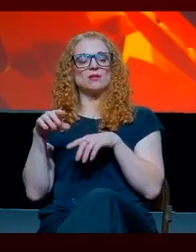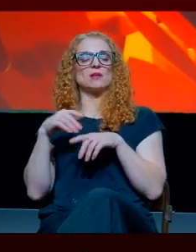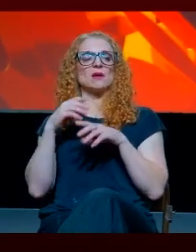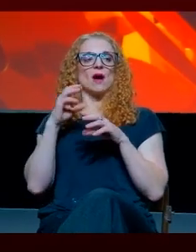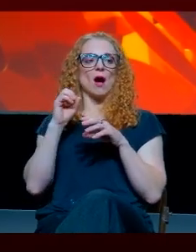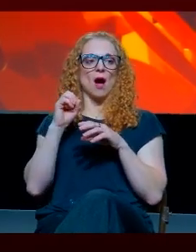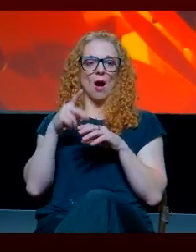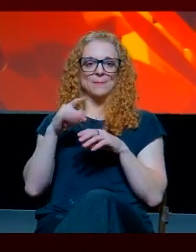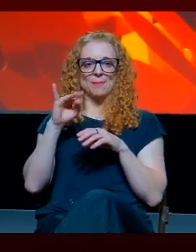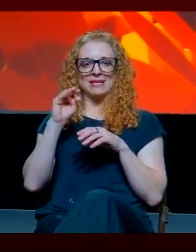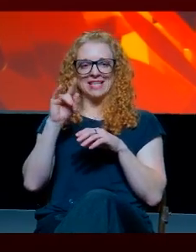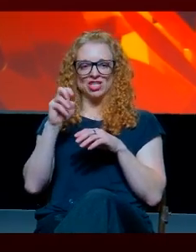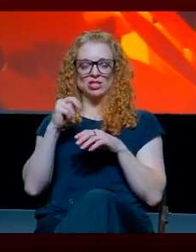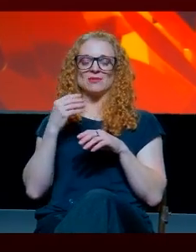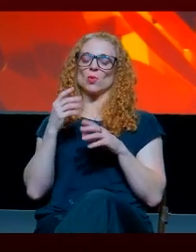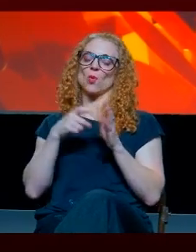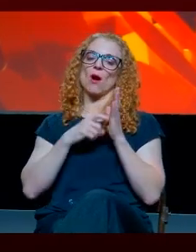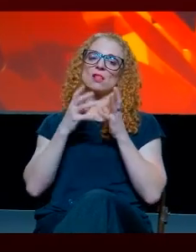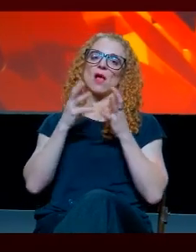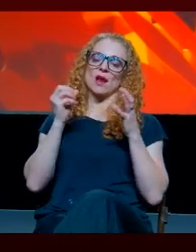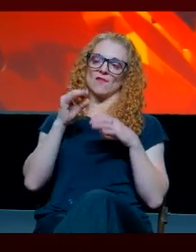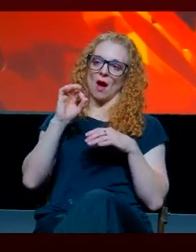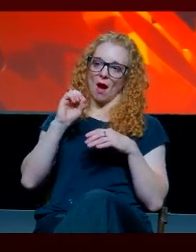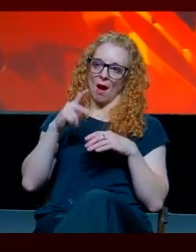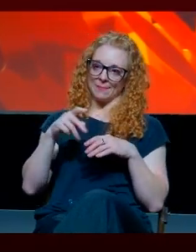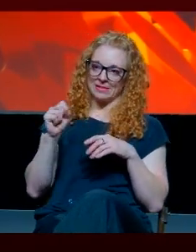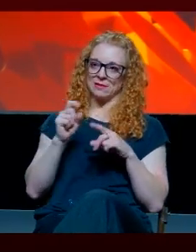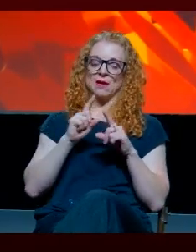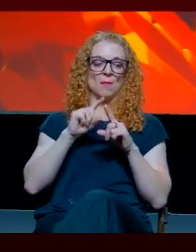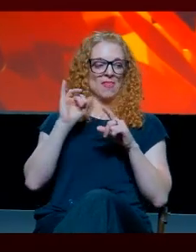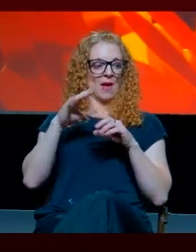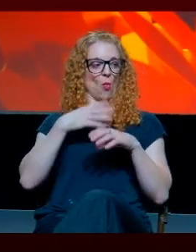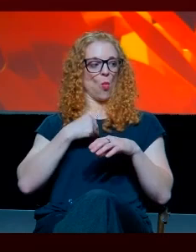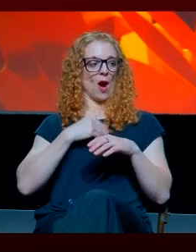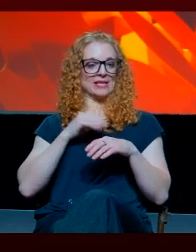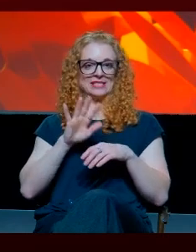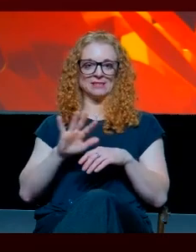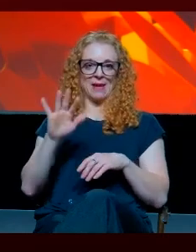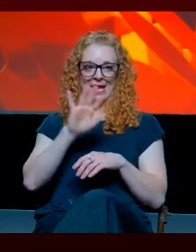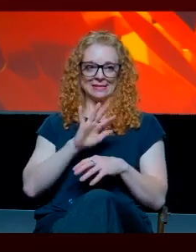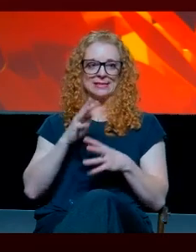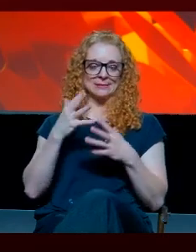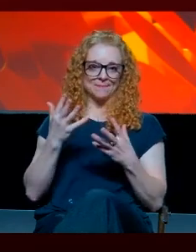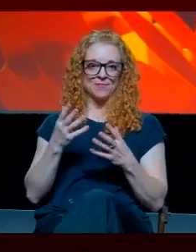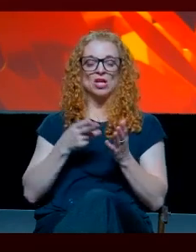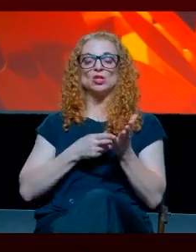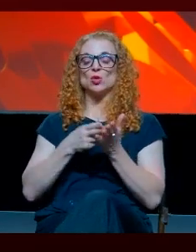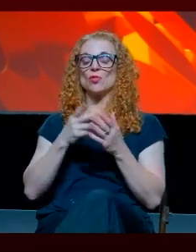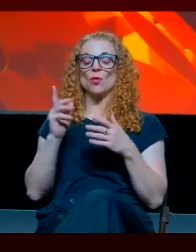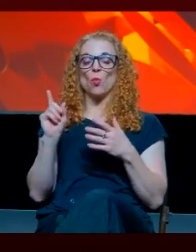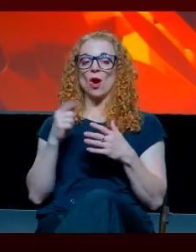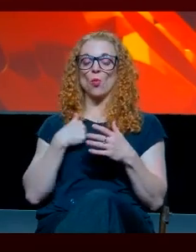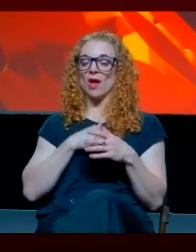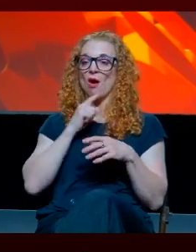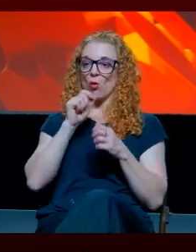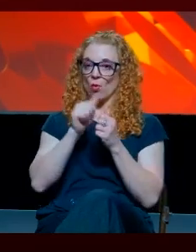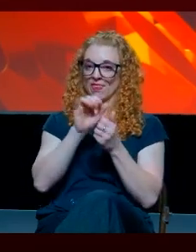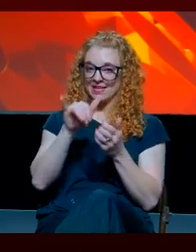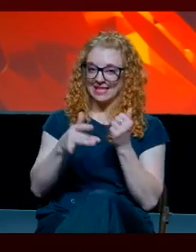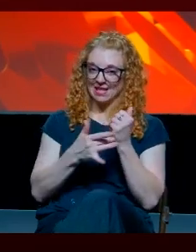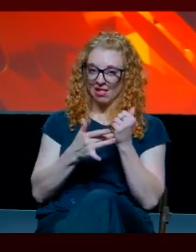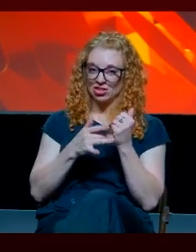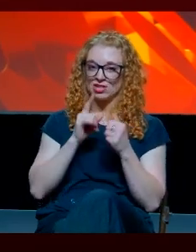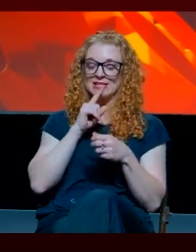require a lot of operations. But there's this white space. And the truth is, where we are with this technology is